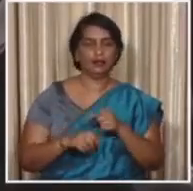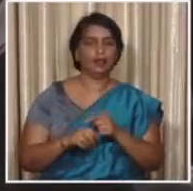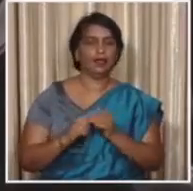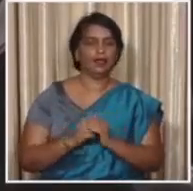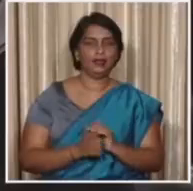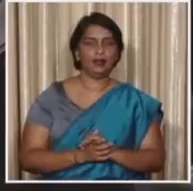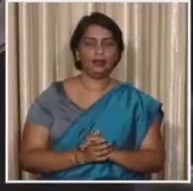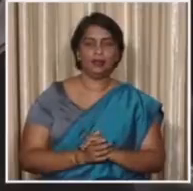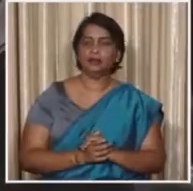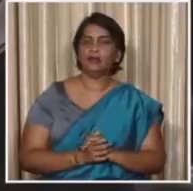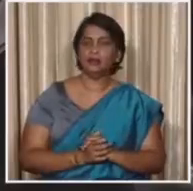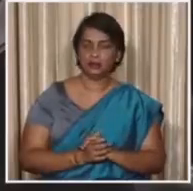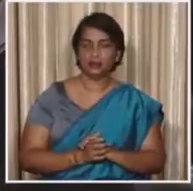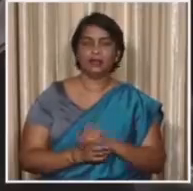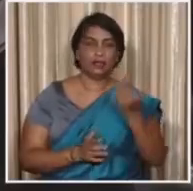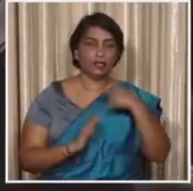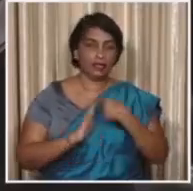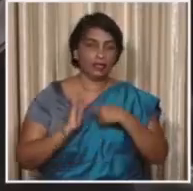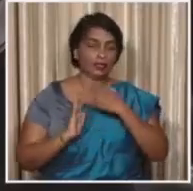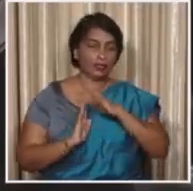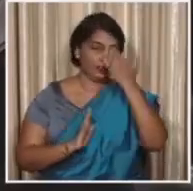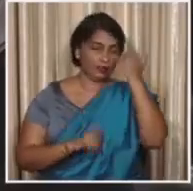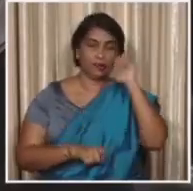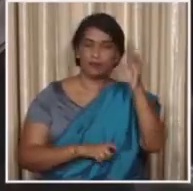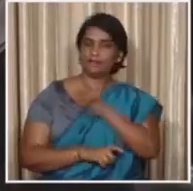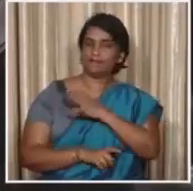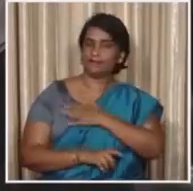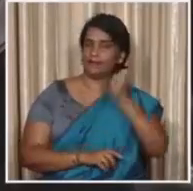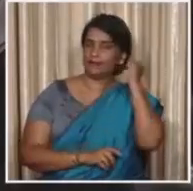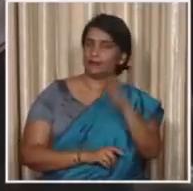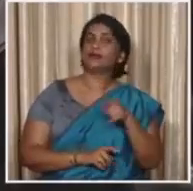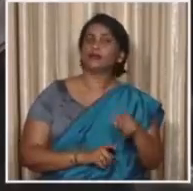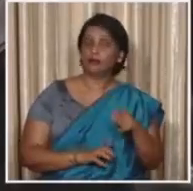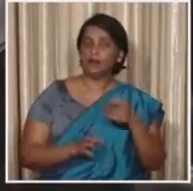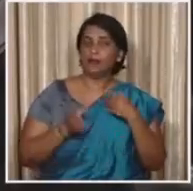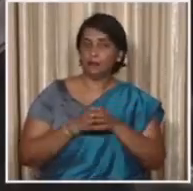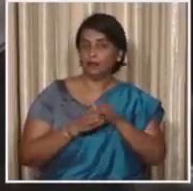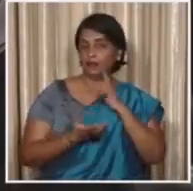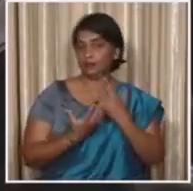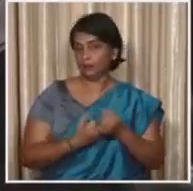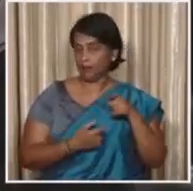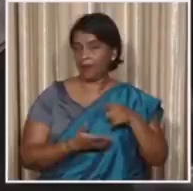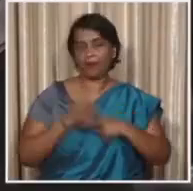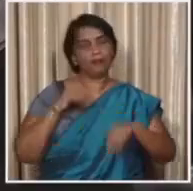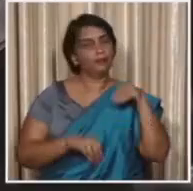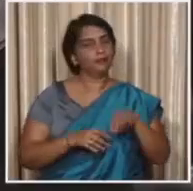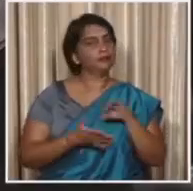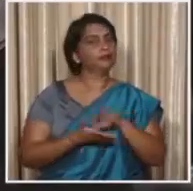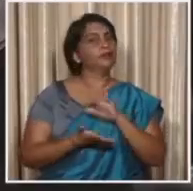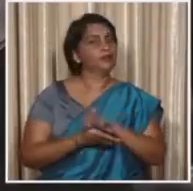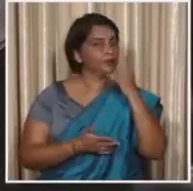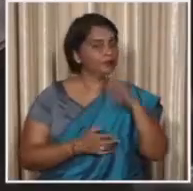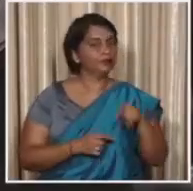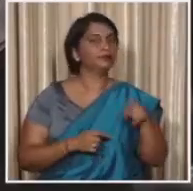of this country because of a political decision that our party has taken, which we have right to take. And